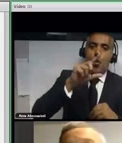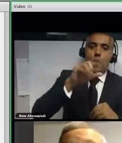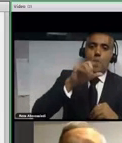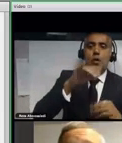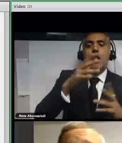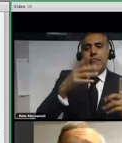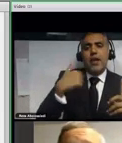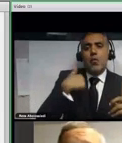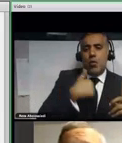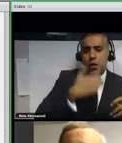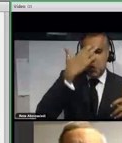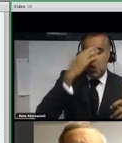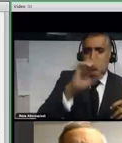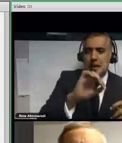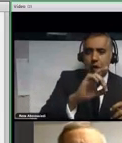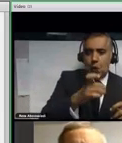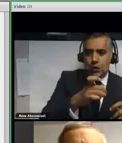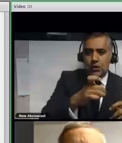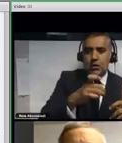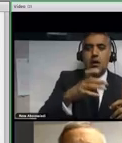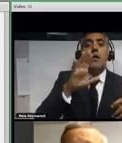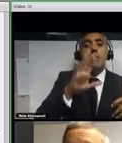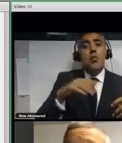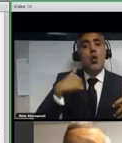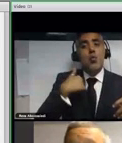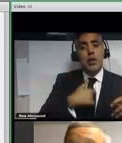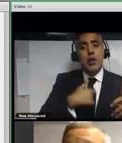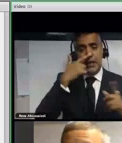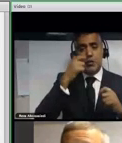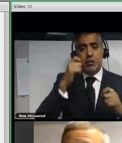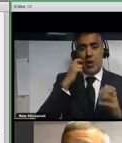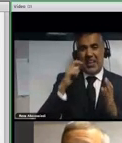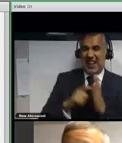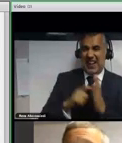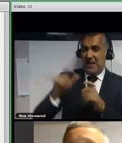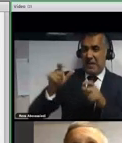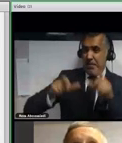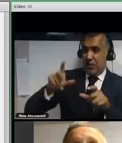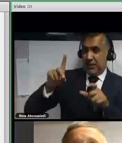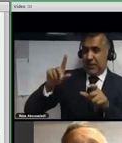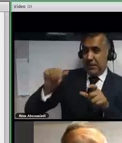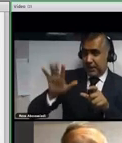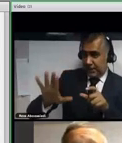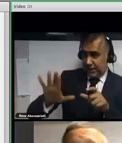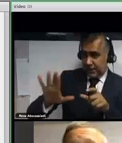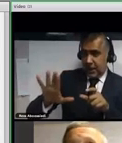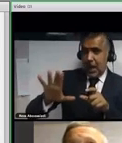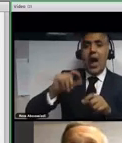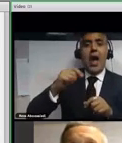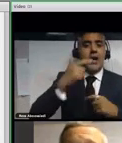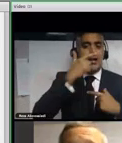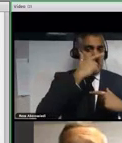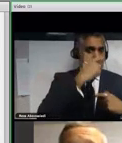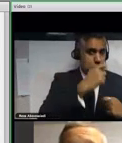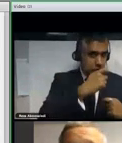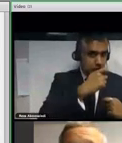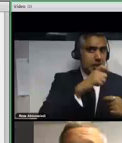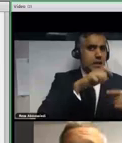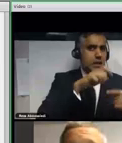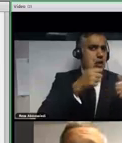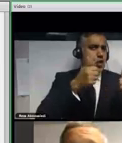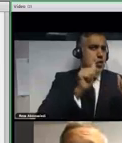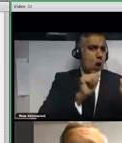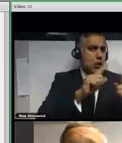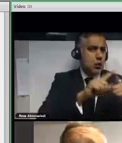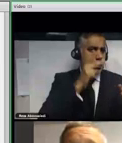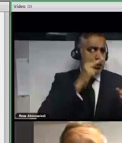like we never want to know diagnoses. But when we're interested in identifying people with disabilities, and when we're interested in trying to